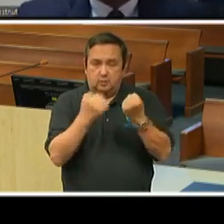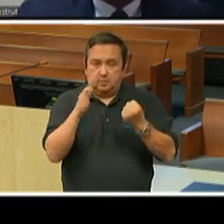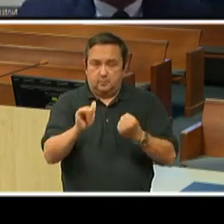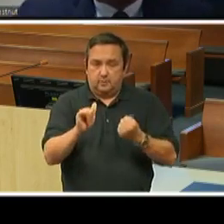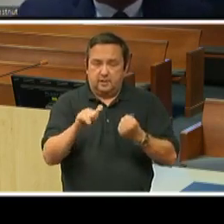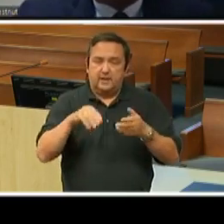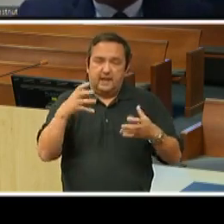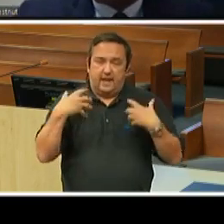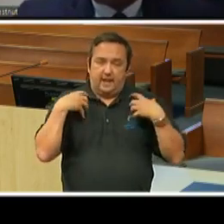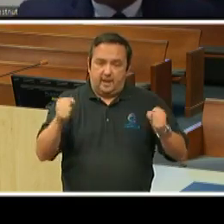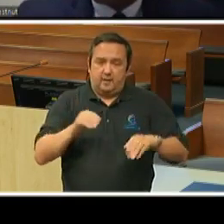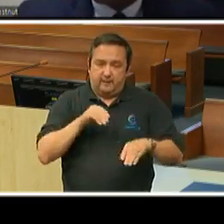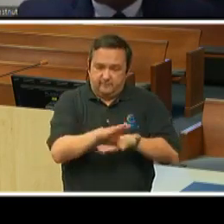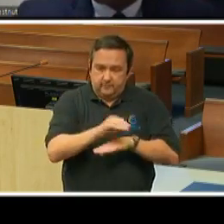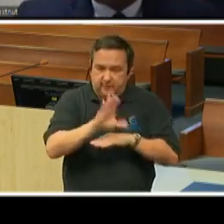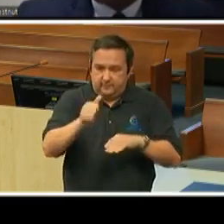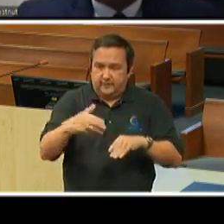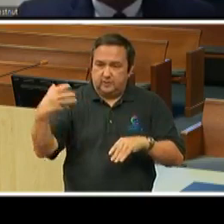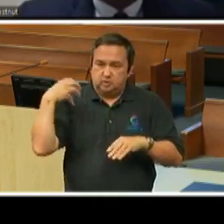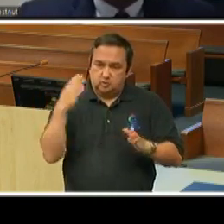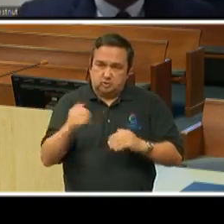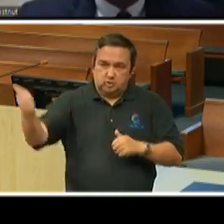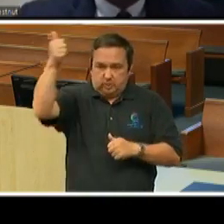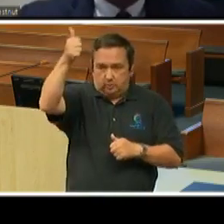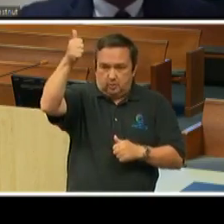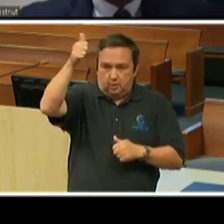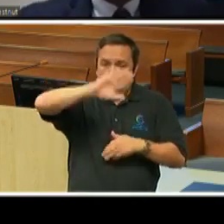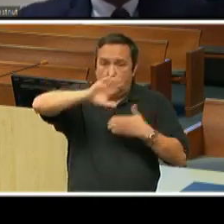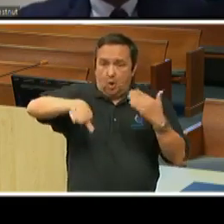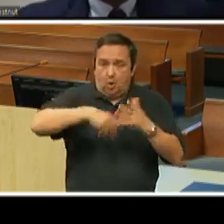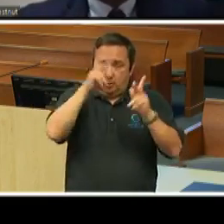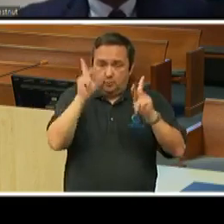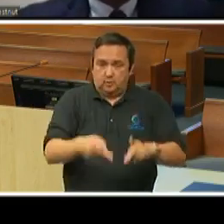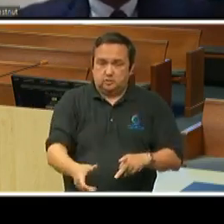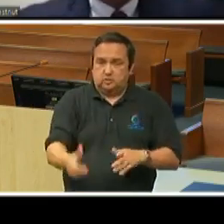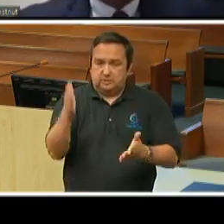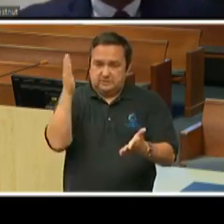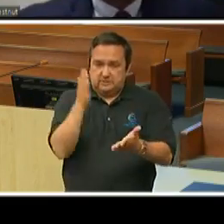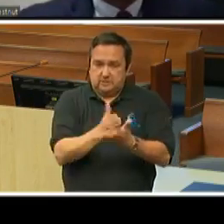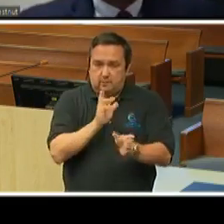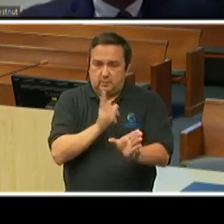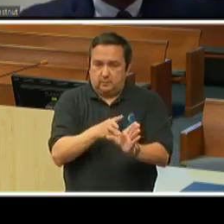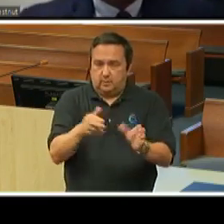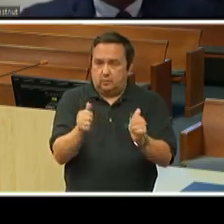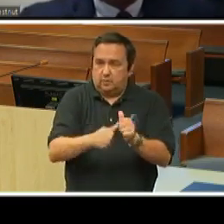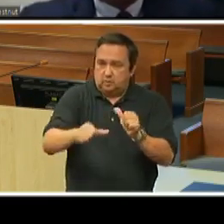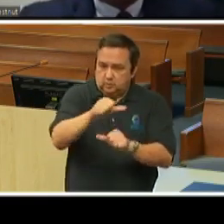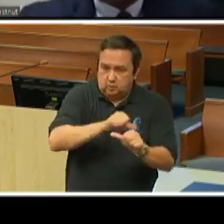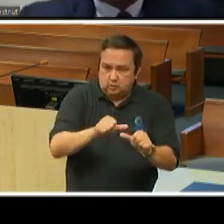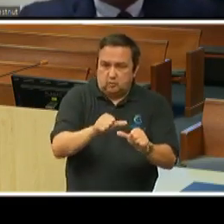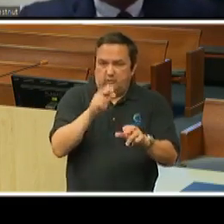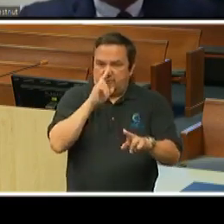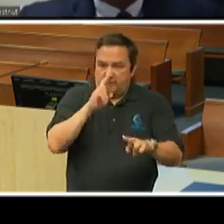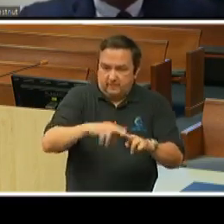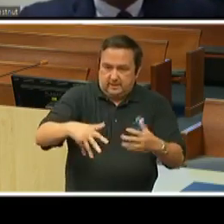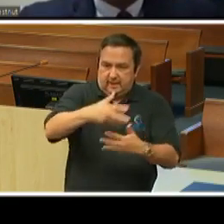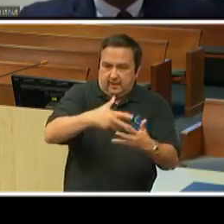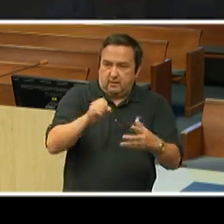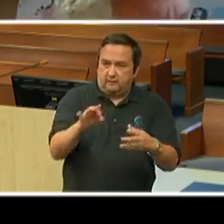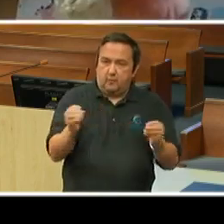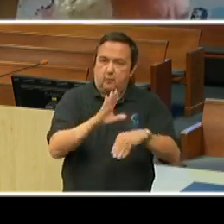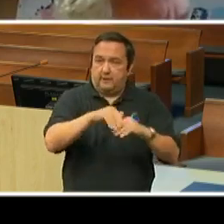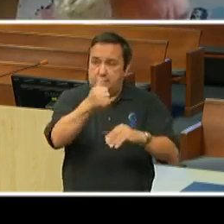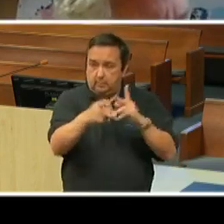General, all individuals shall cease participation in social or recreational gatherings of more than